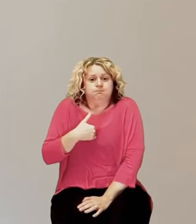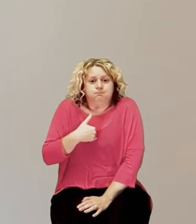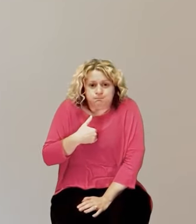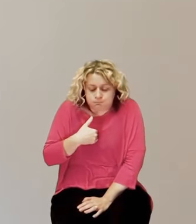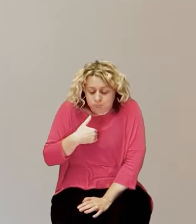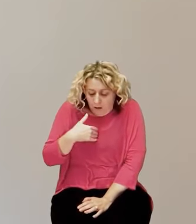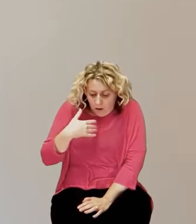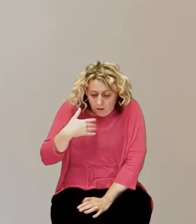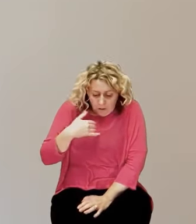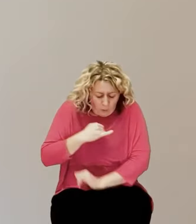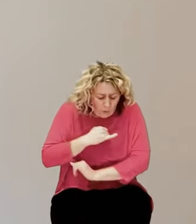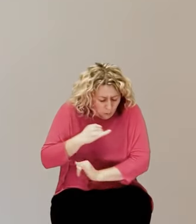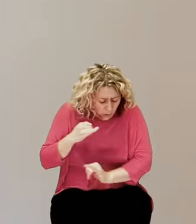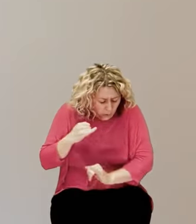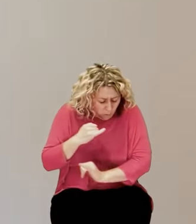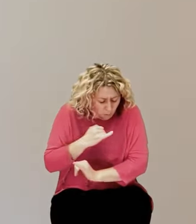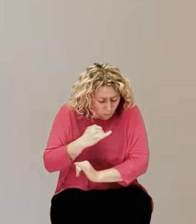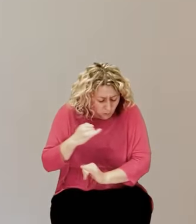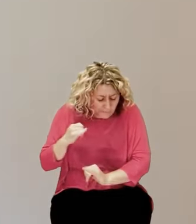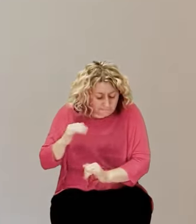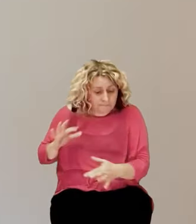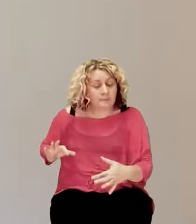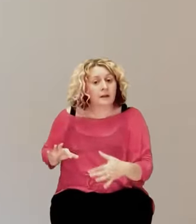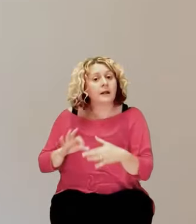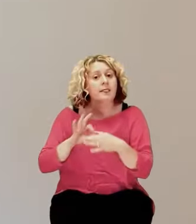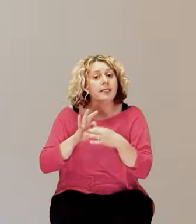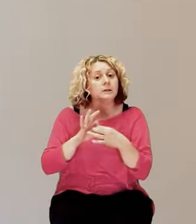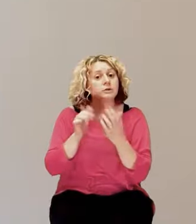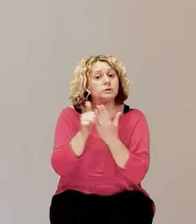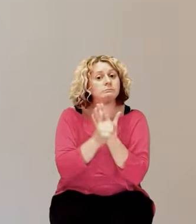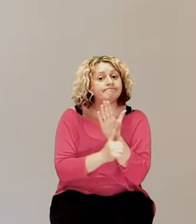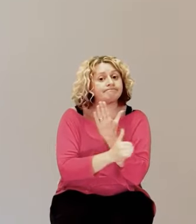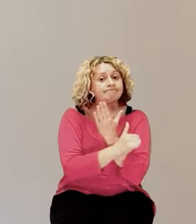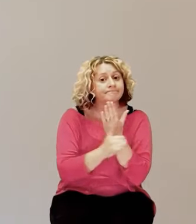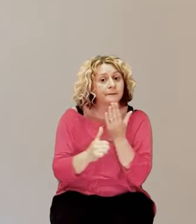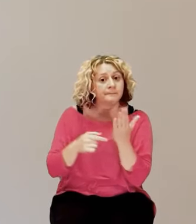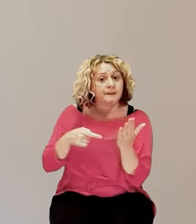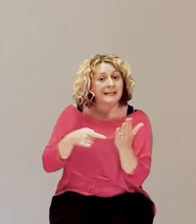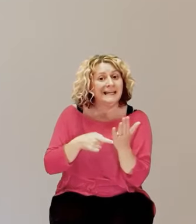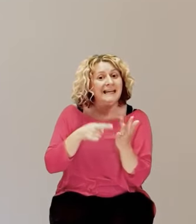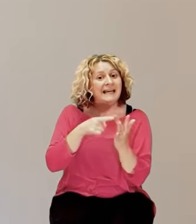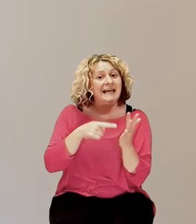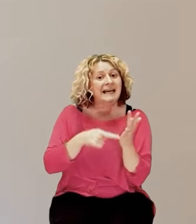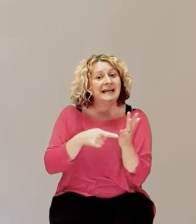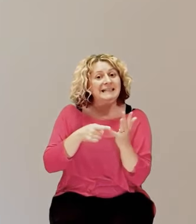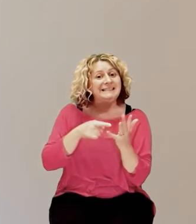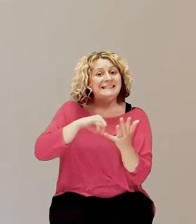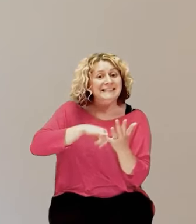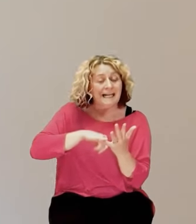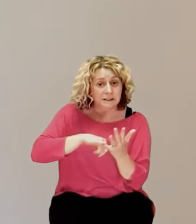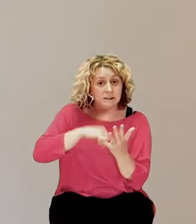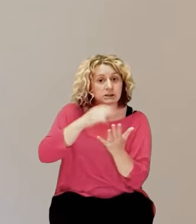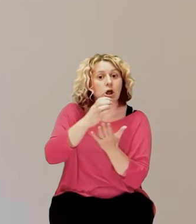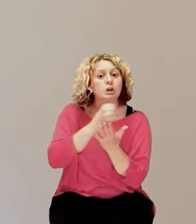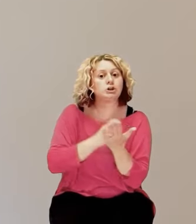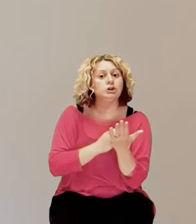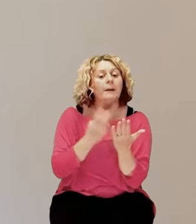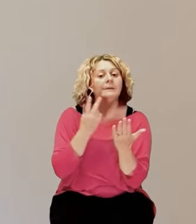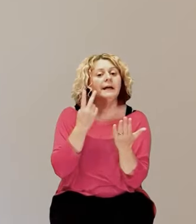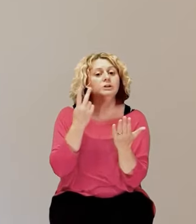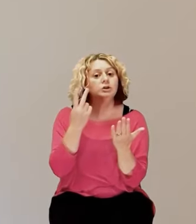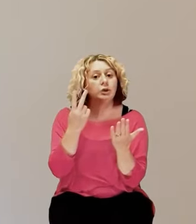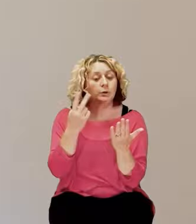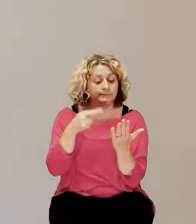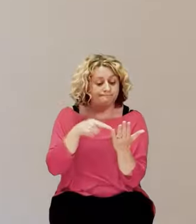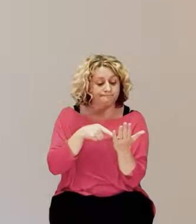2. In chapter 2 and verse 5 of Paul's letter to Titus, he says that people should live